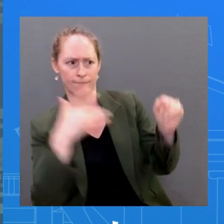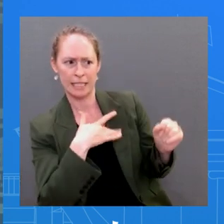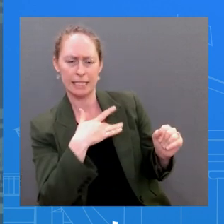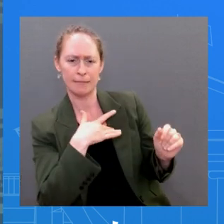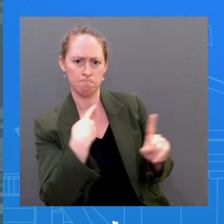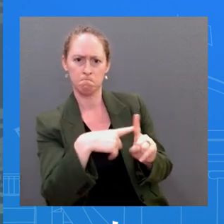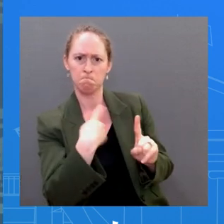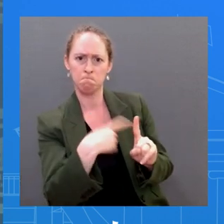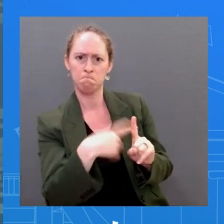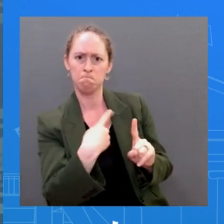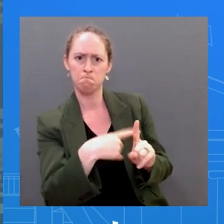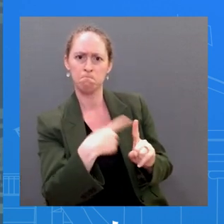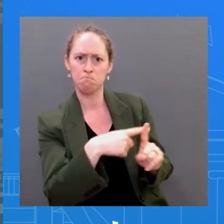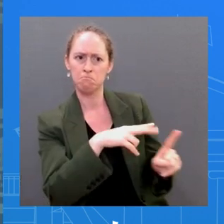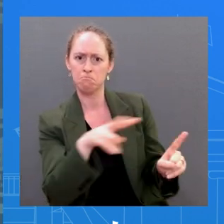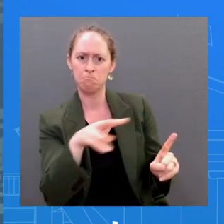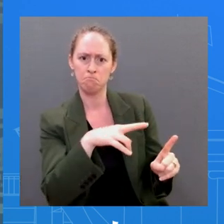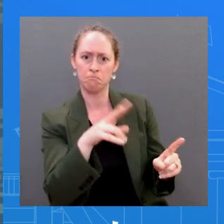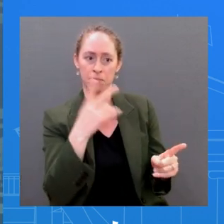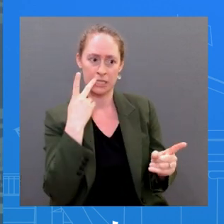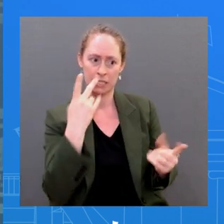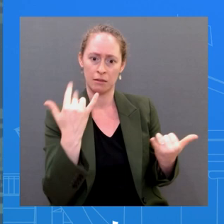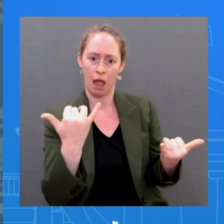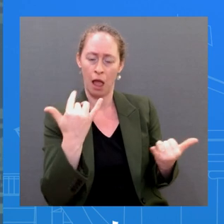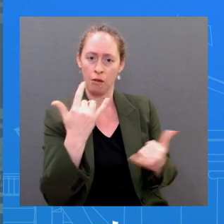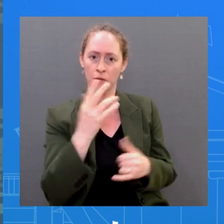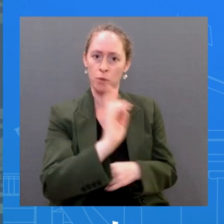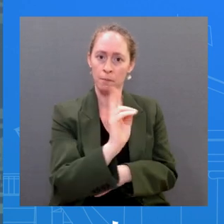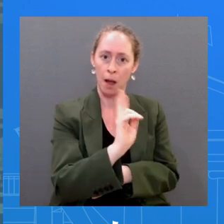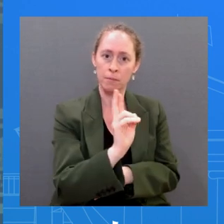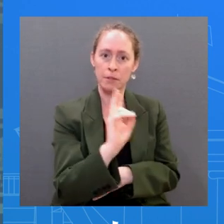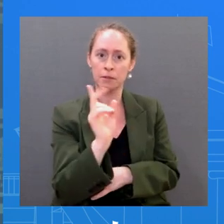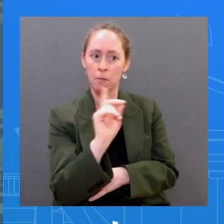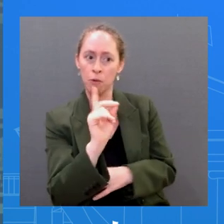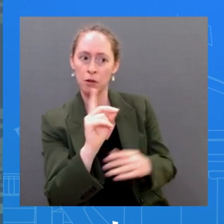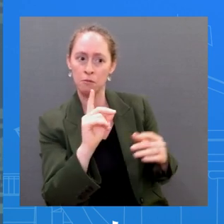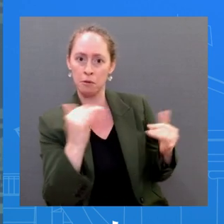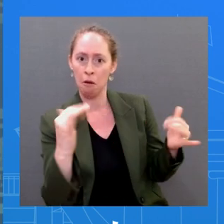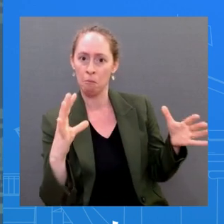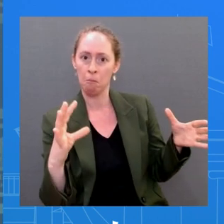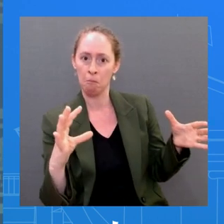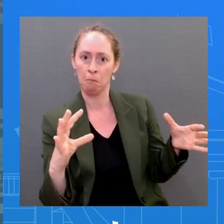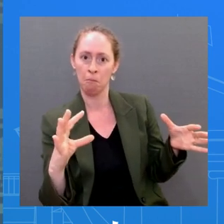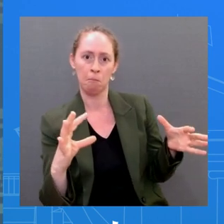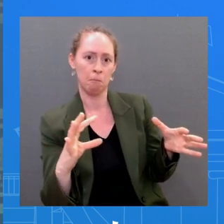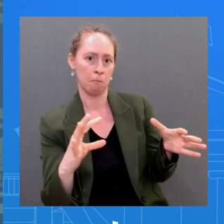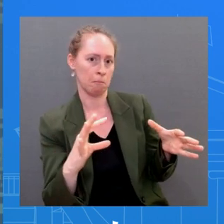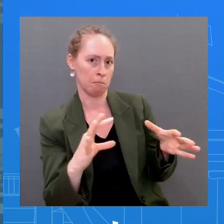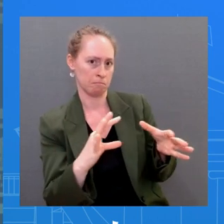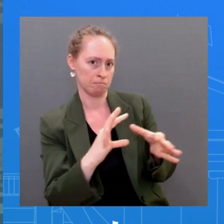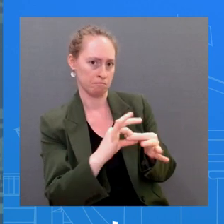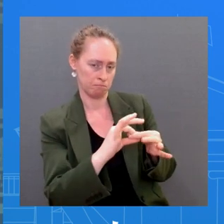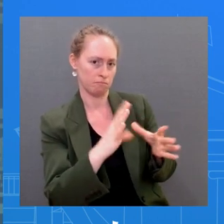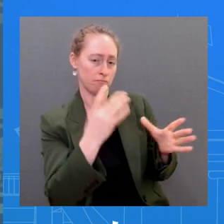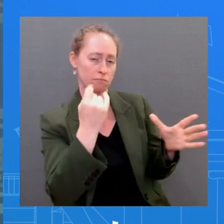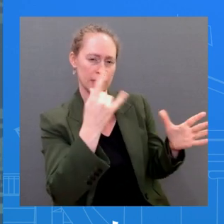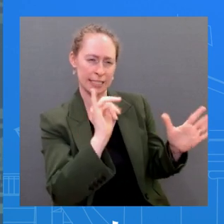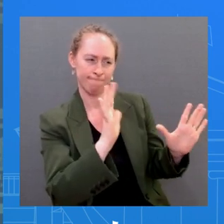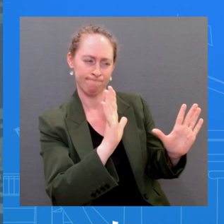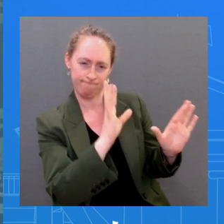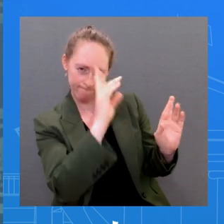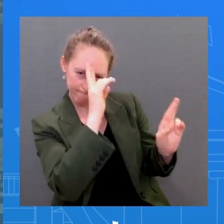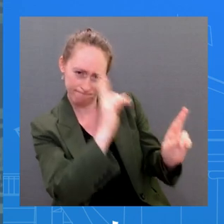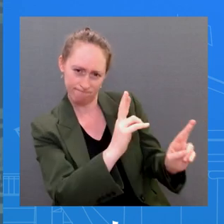bipartisan group, and he wants to give them the space. We're not going to negotiate from here on what should be in the package, what should not be in the